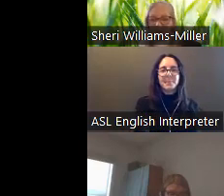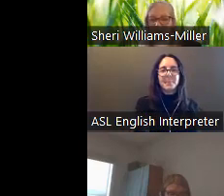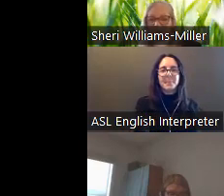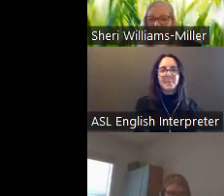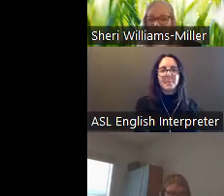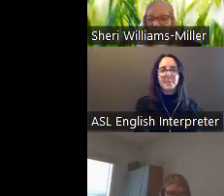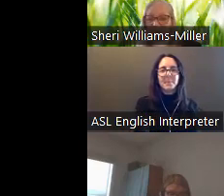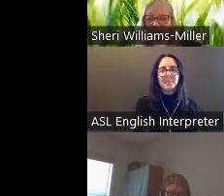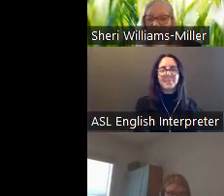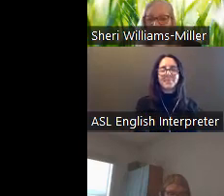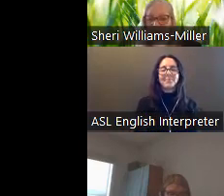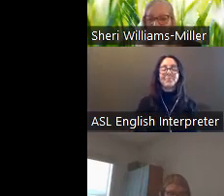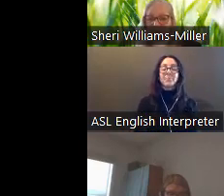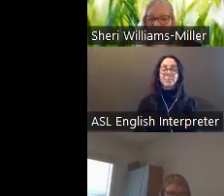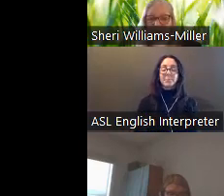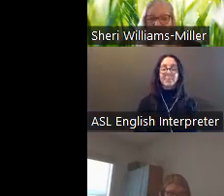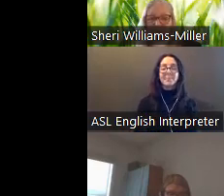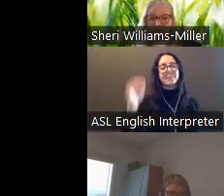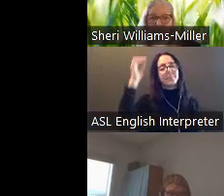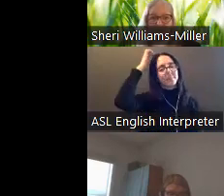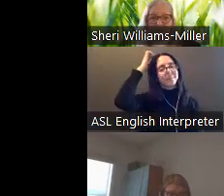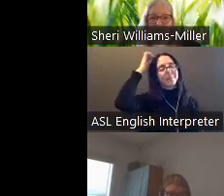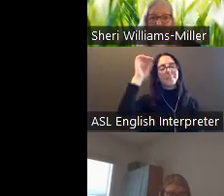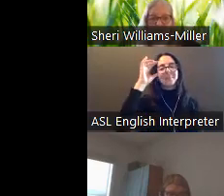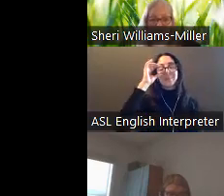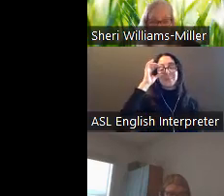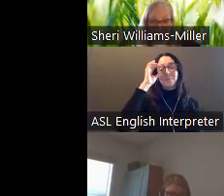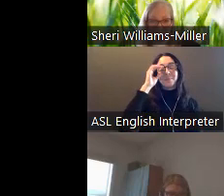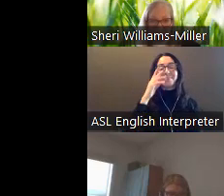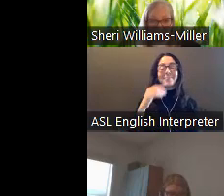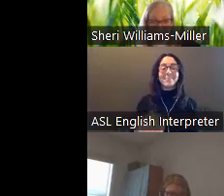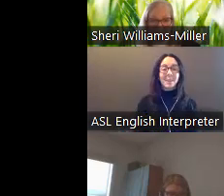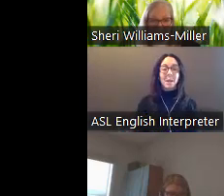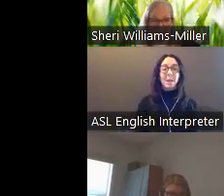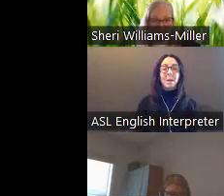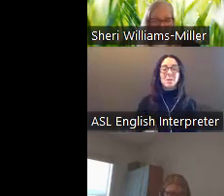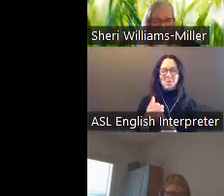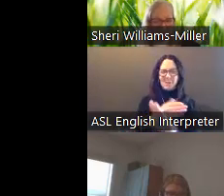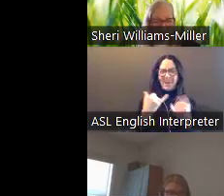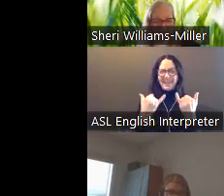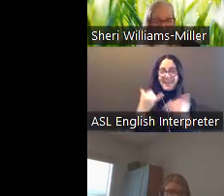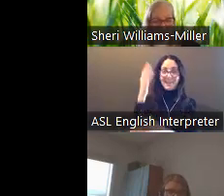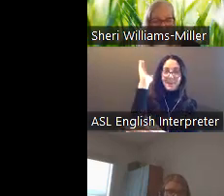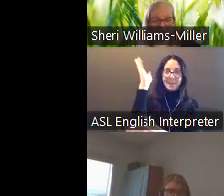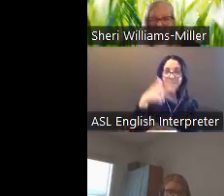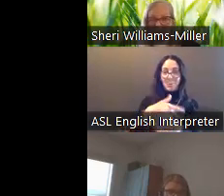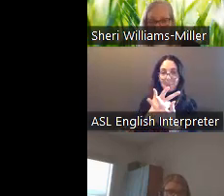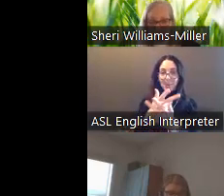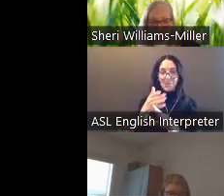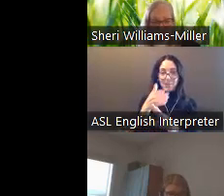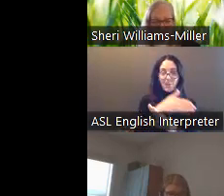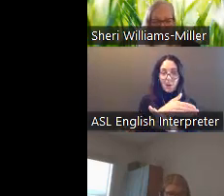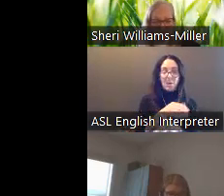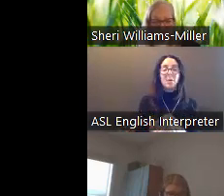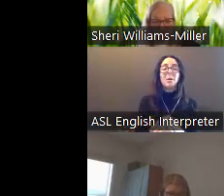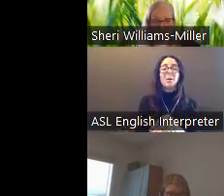We now have, just prior to preparing for this webinar, this presentation, we had 6